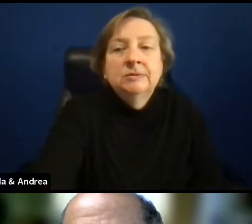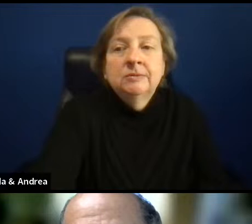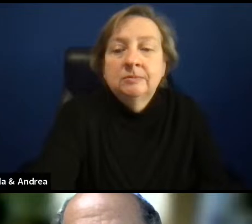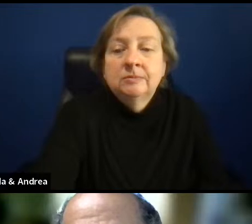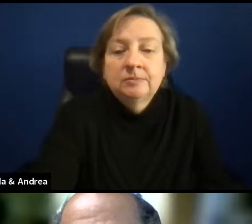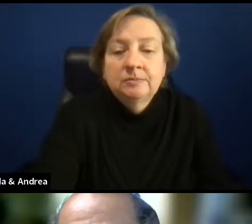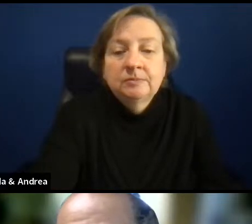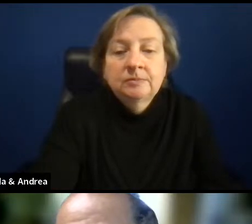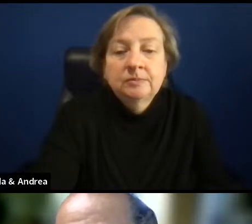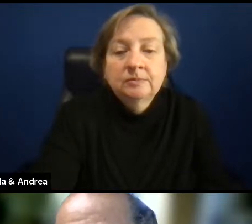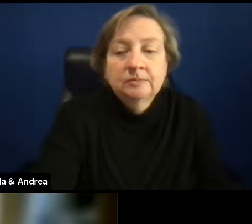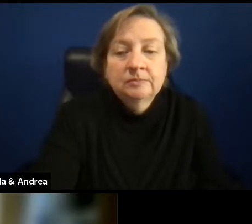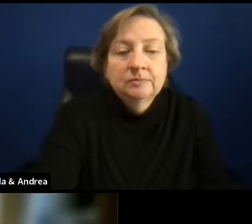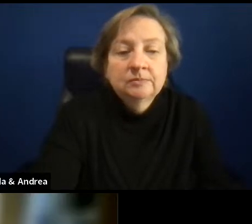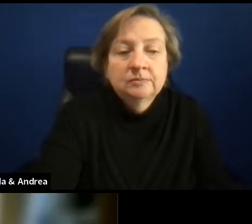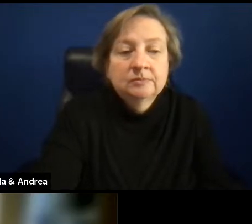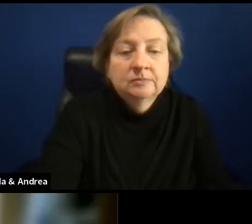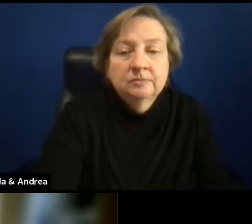Thank you.